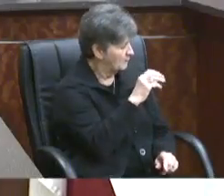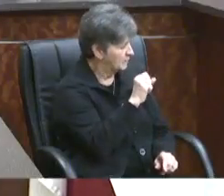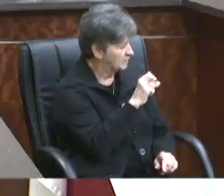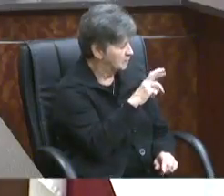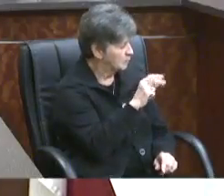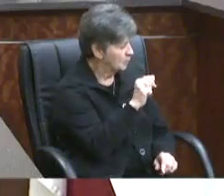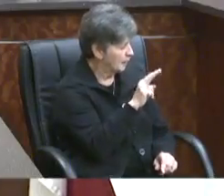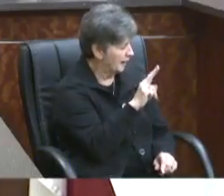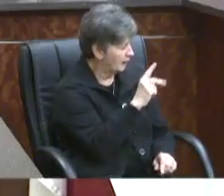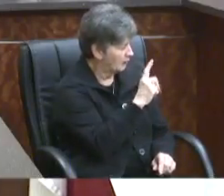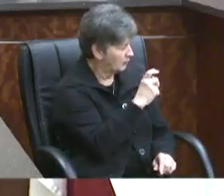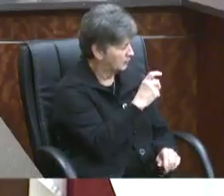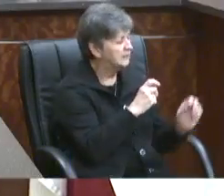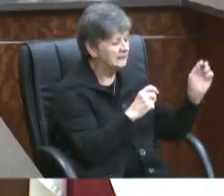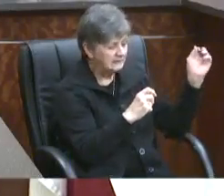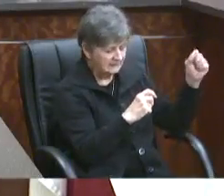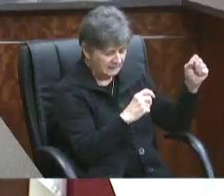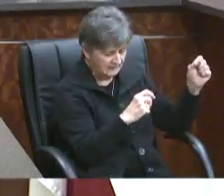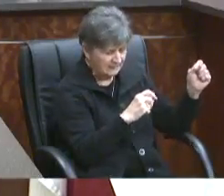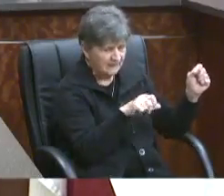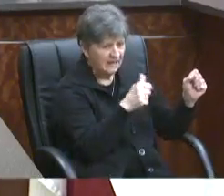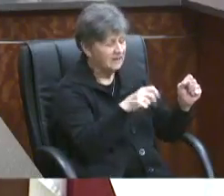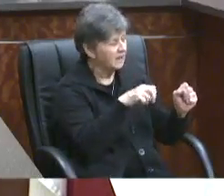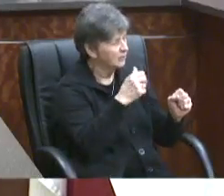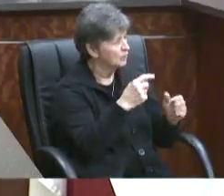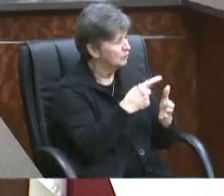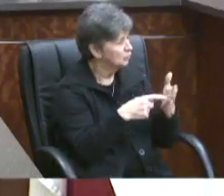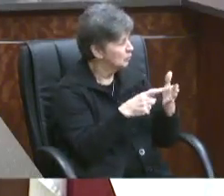corrections? It's the pleasure of the council.